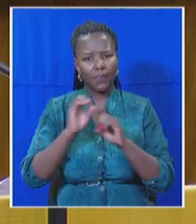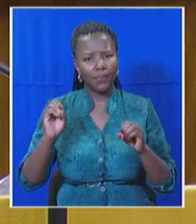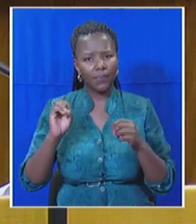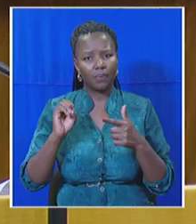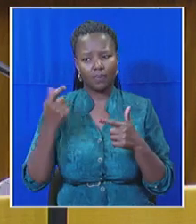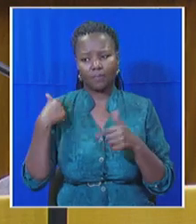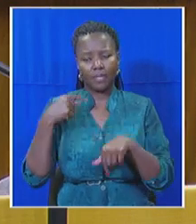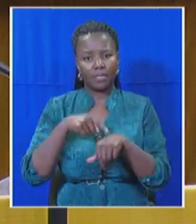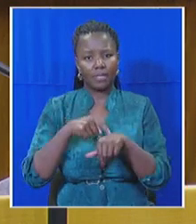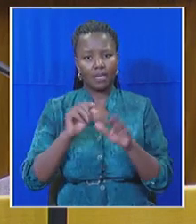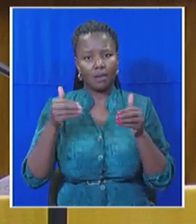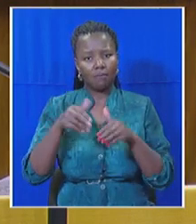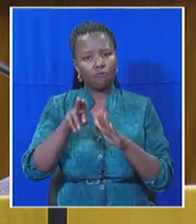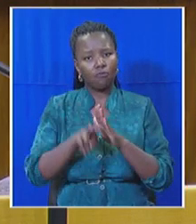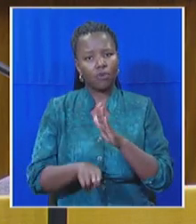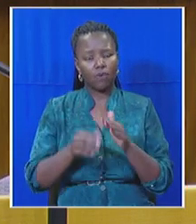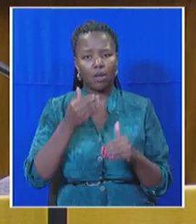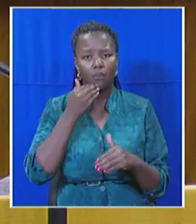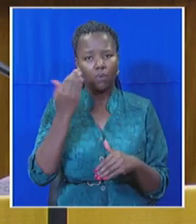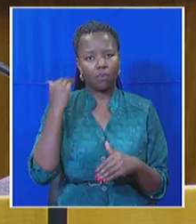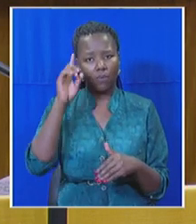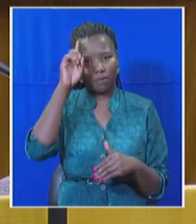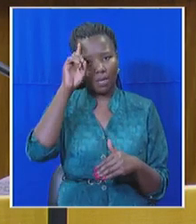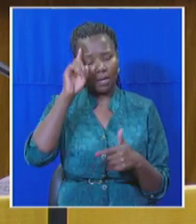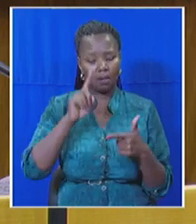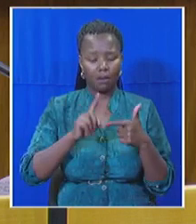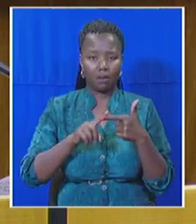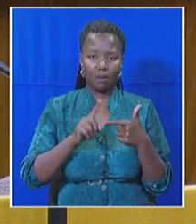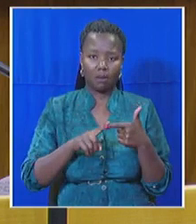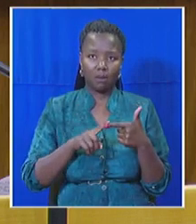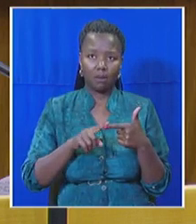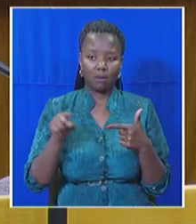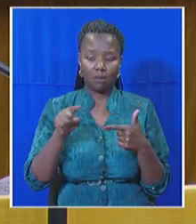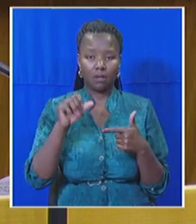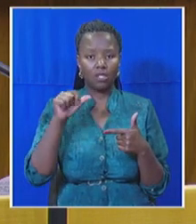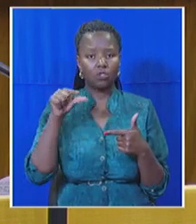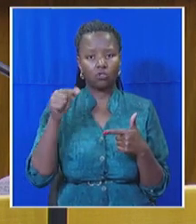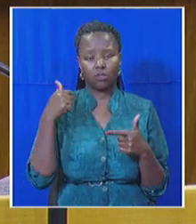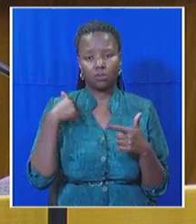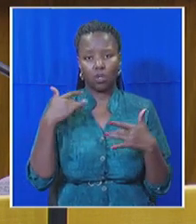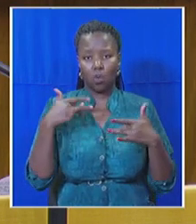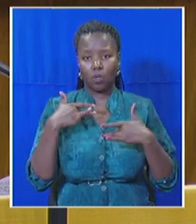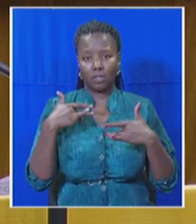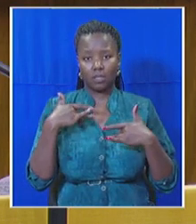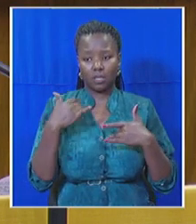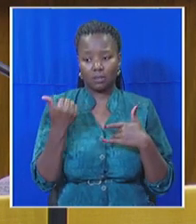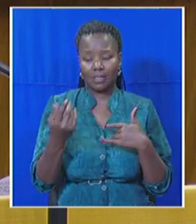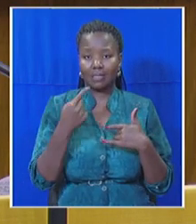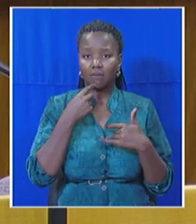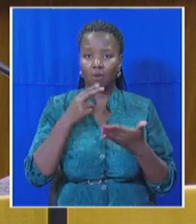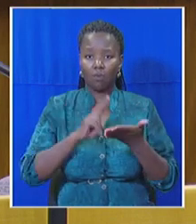state funeral of former President Mandela, remedial action regarding the Auditor General's concern regarding supply